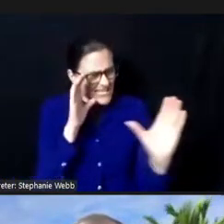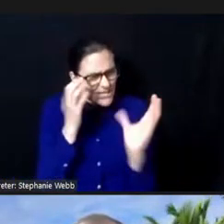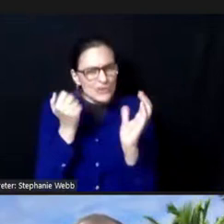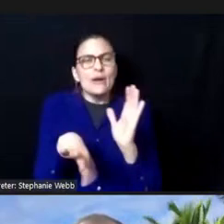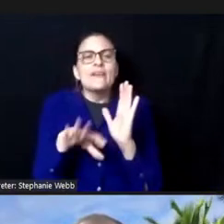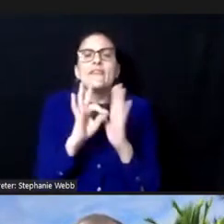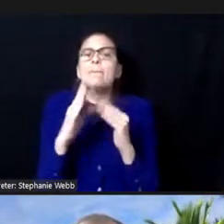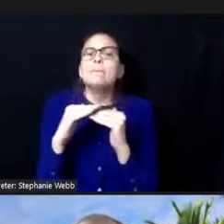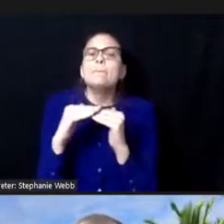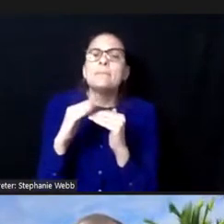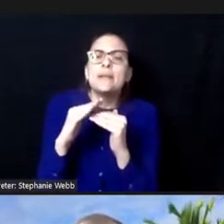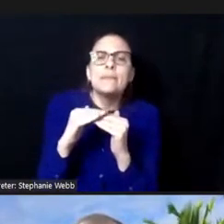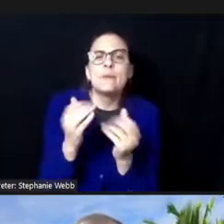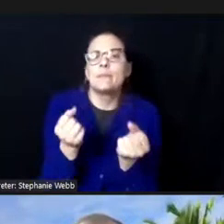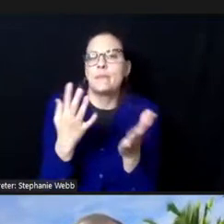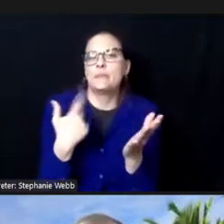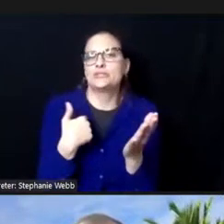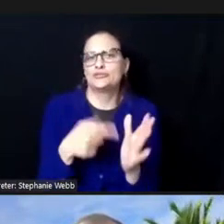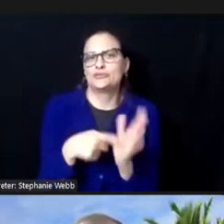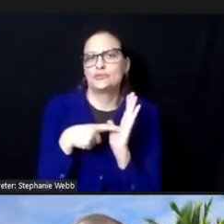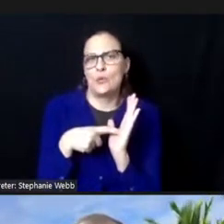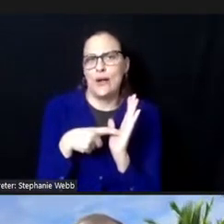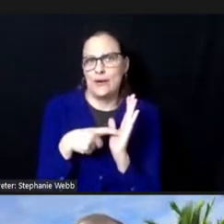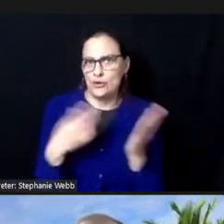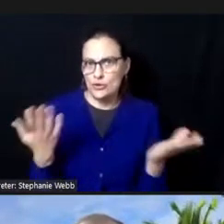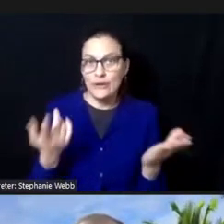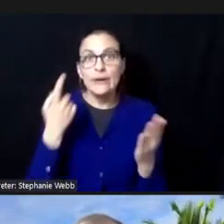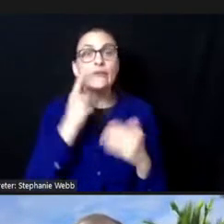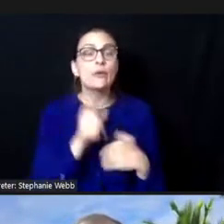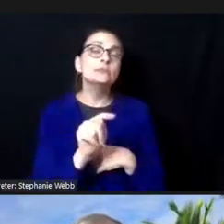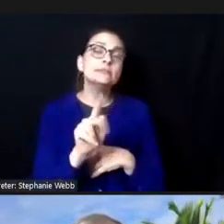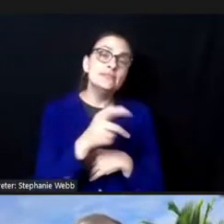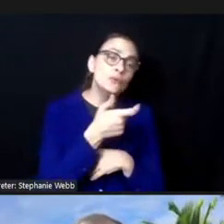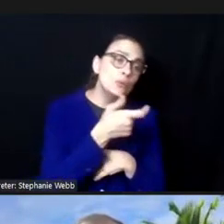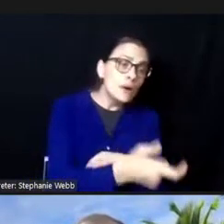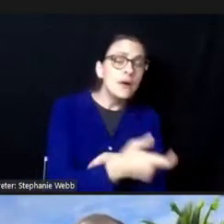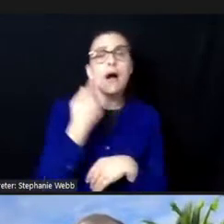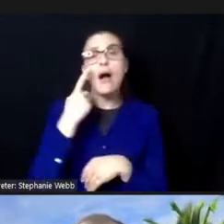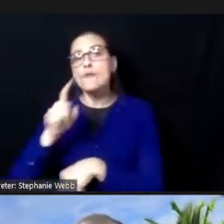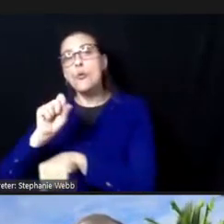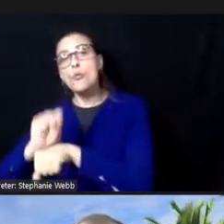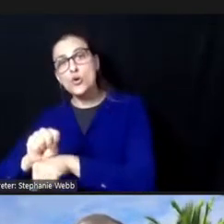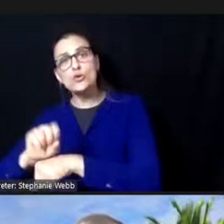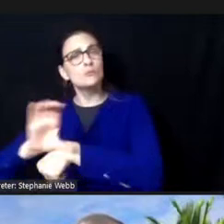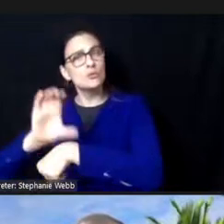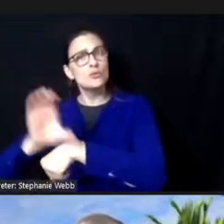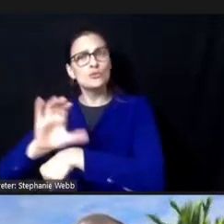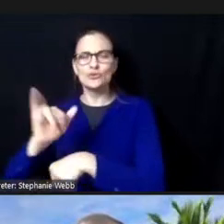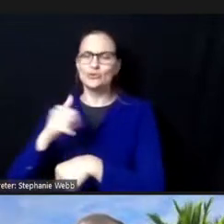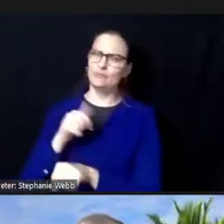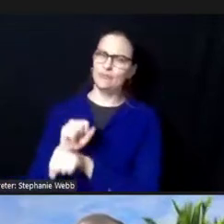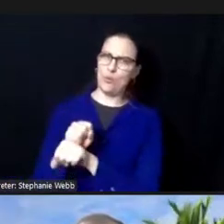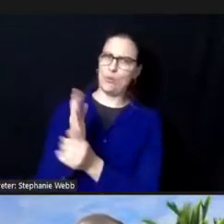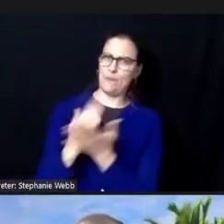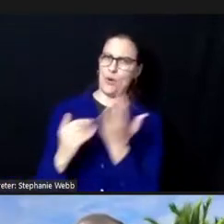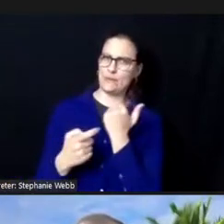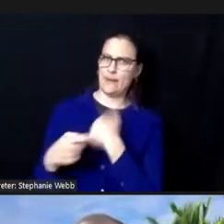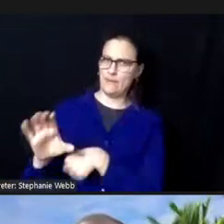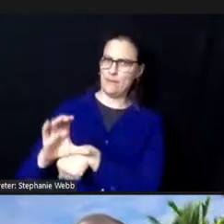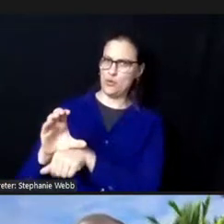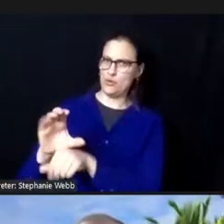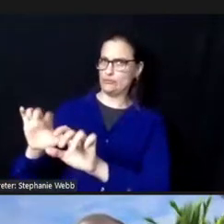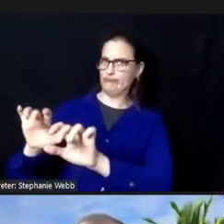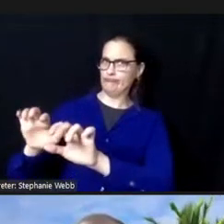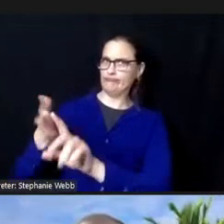to watch my TV, to be on my computer, because I work part-time on my computer, with my phone. I have a